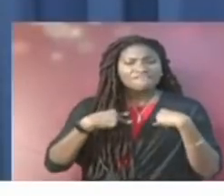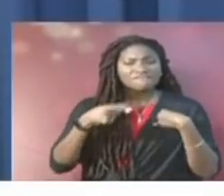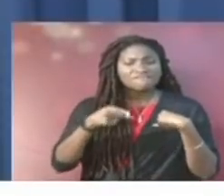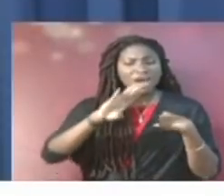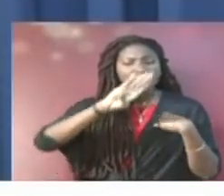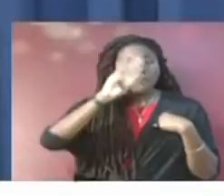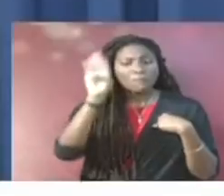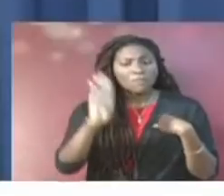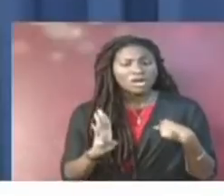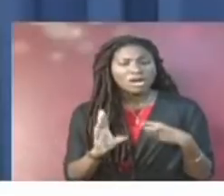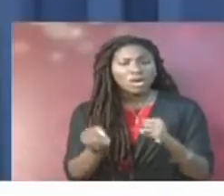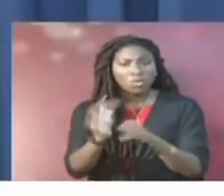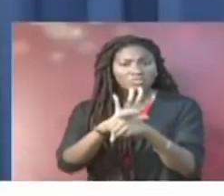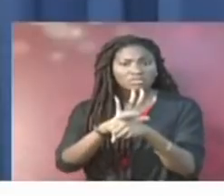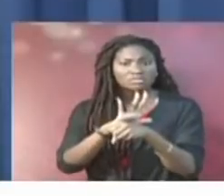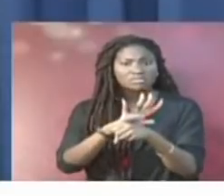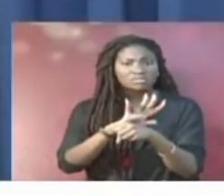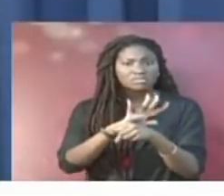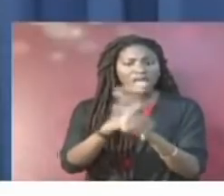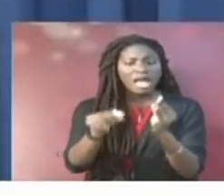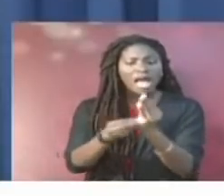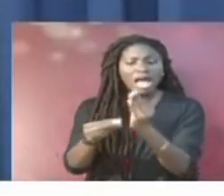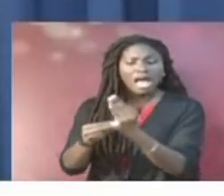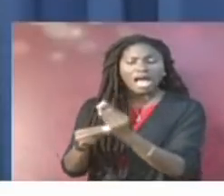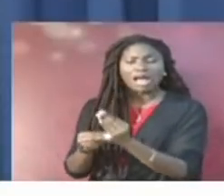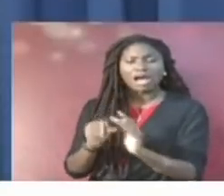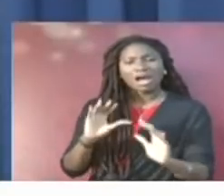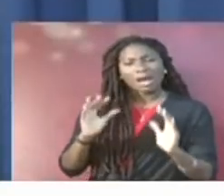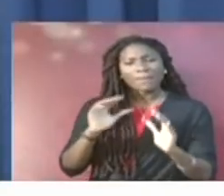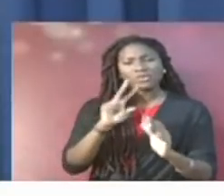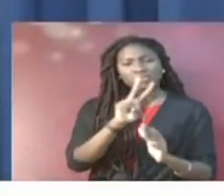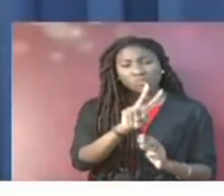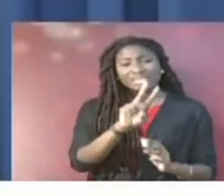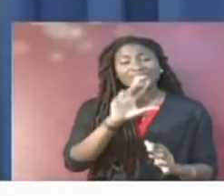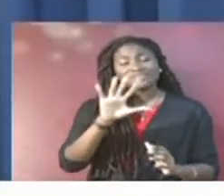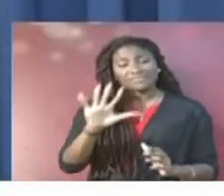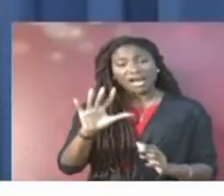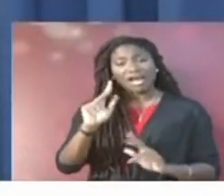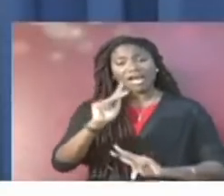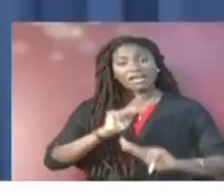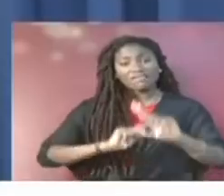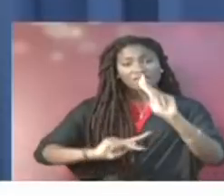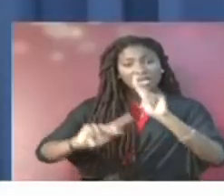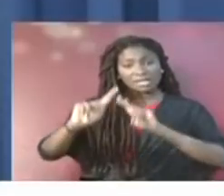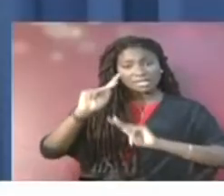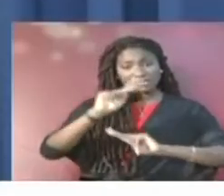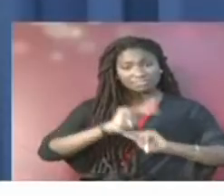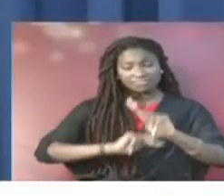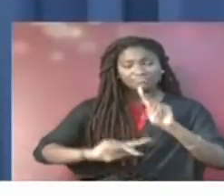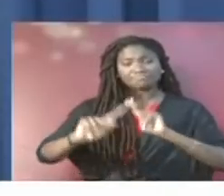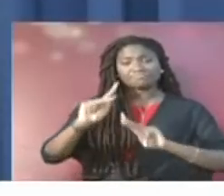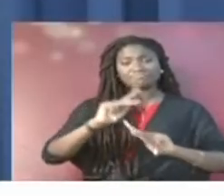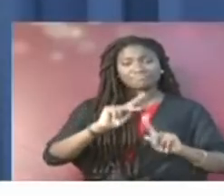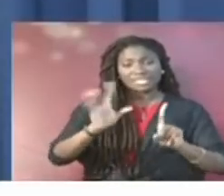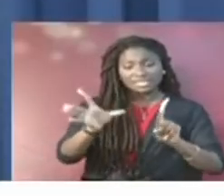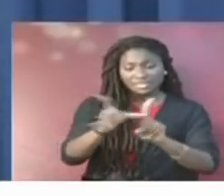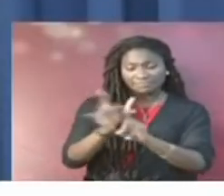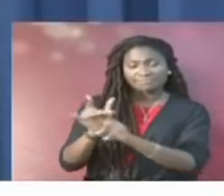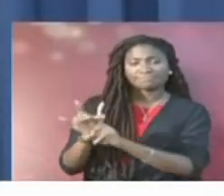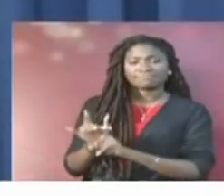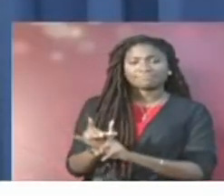number to about 25. And those 25 would have been picked up majority-wise from the community in most